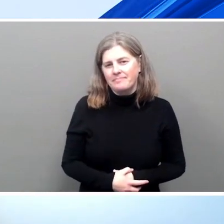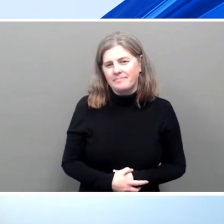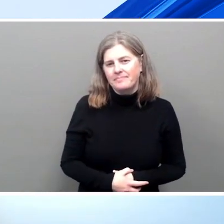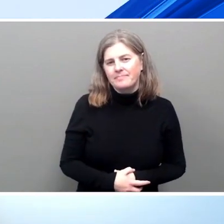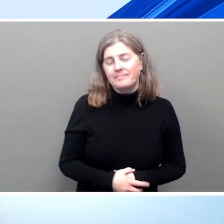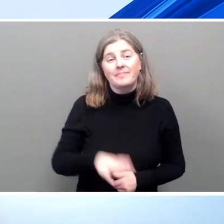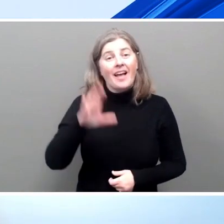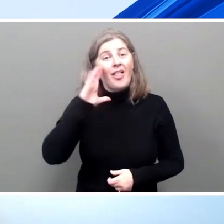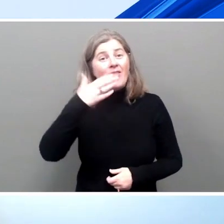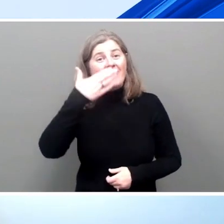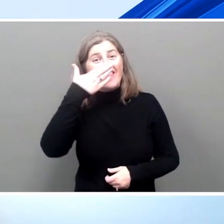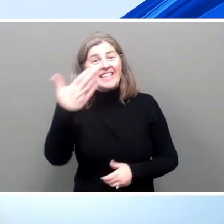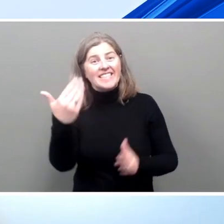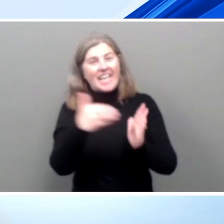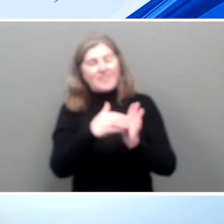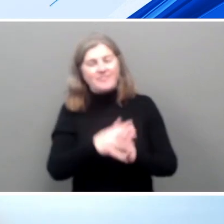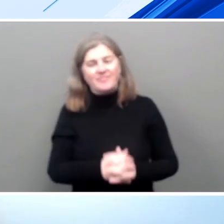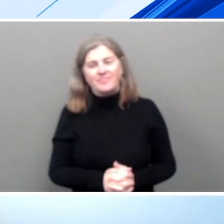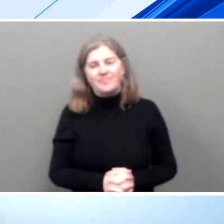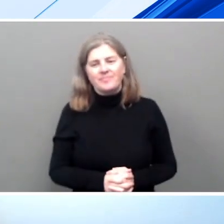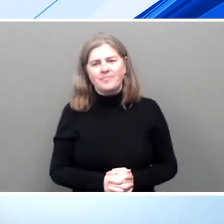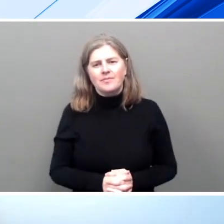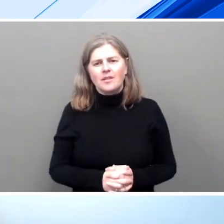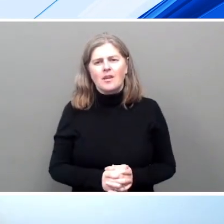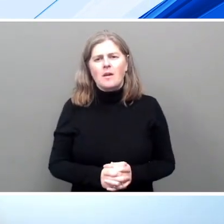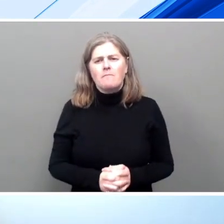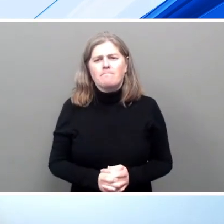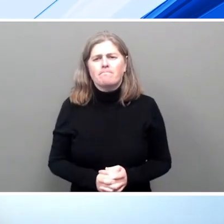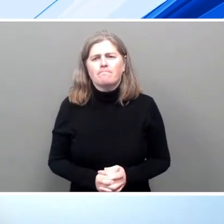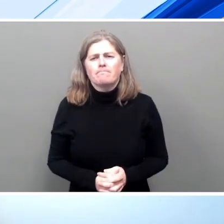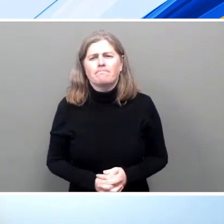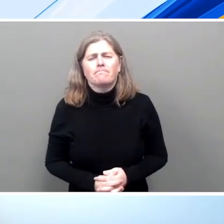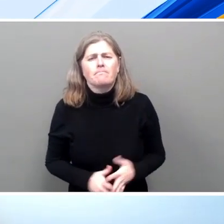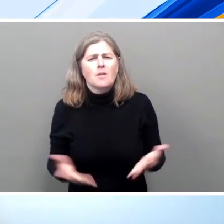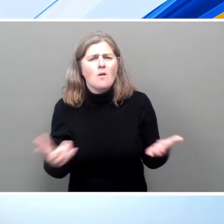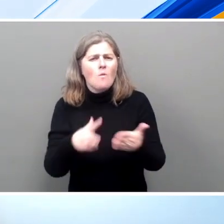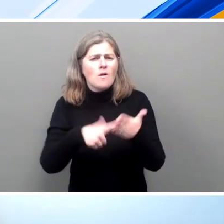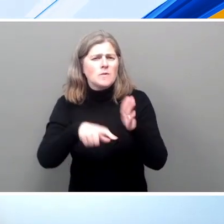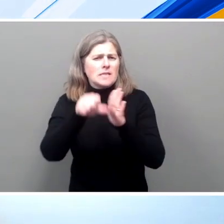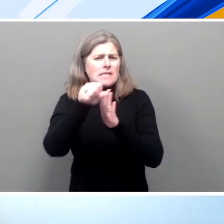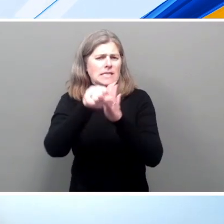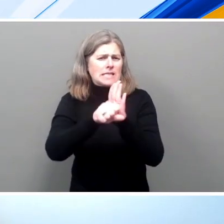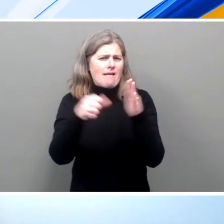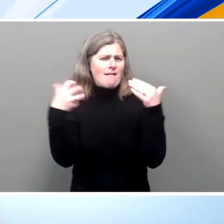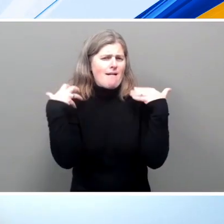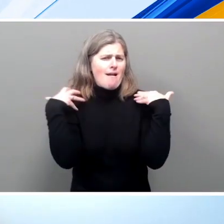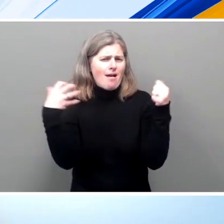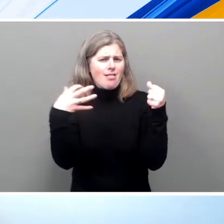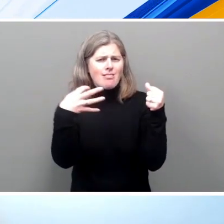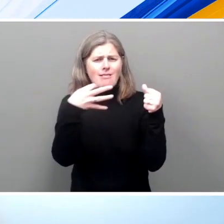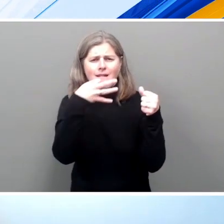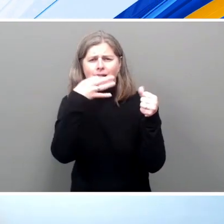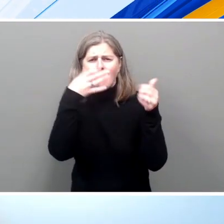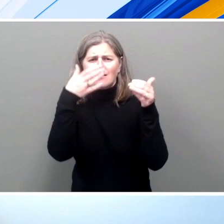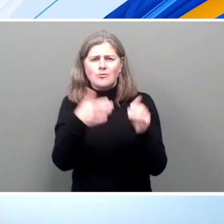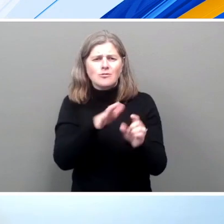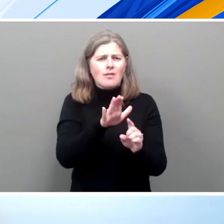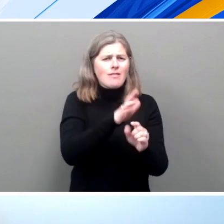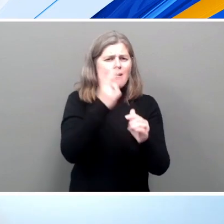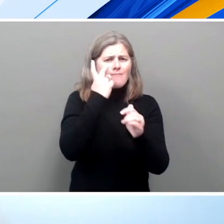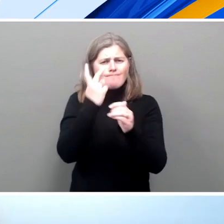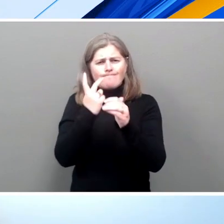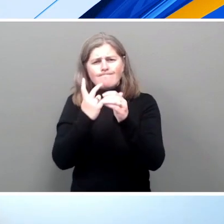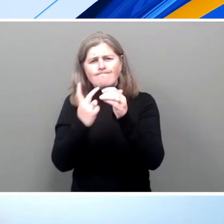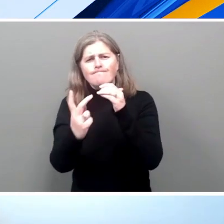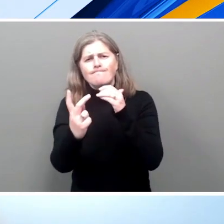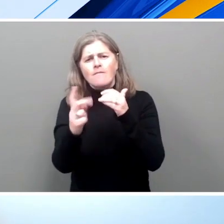Hi, thanks again. What do state health experts just model and forecast for the coming